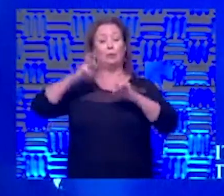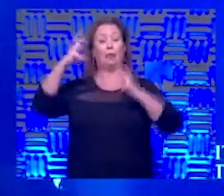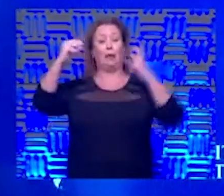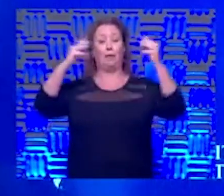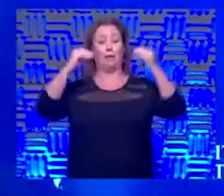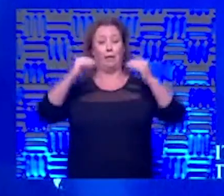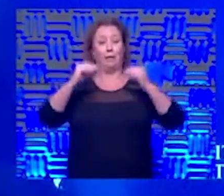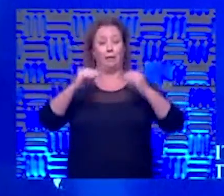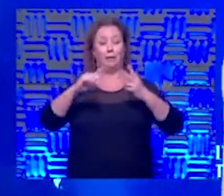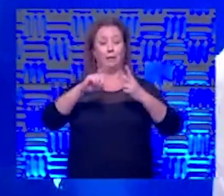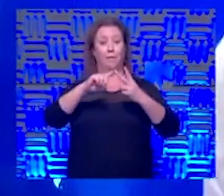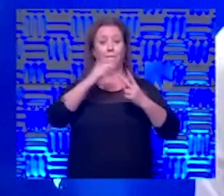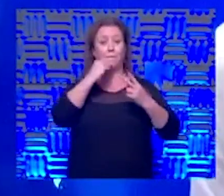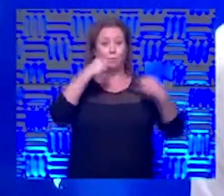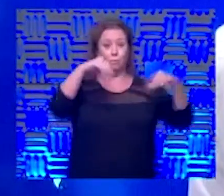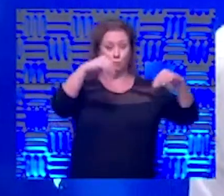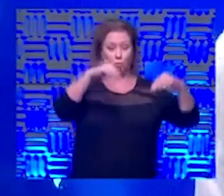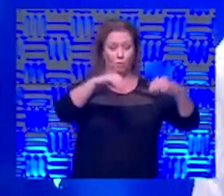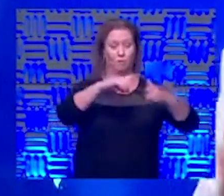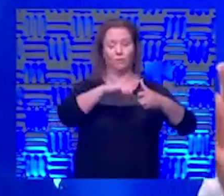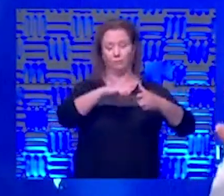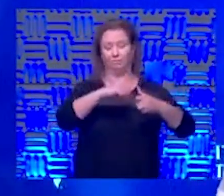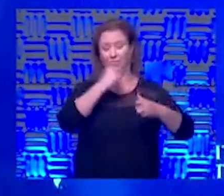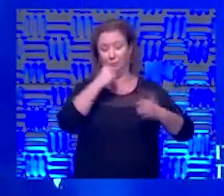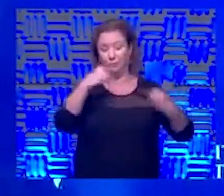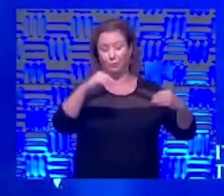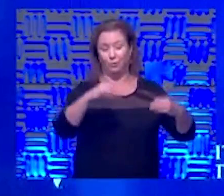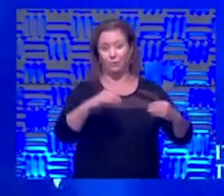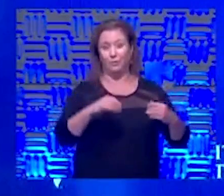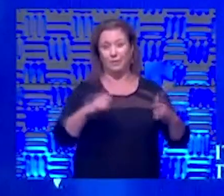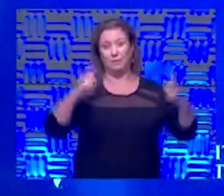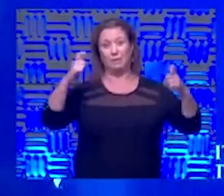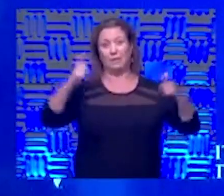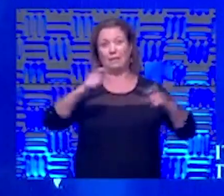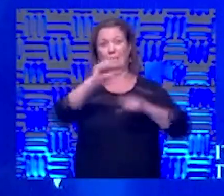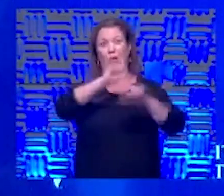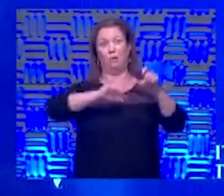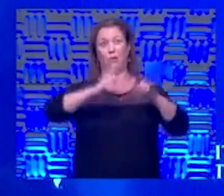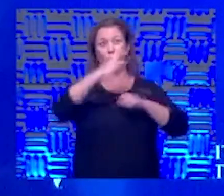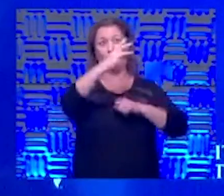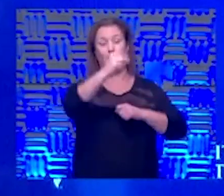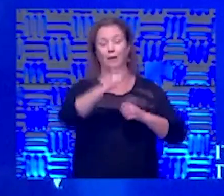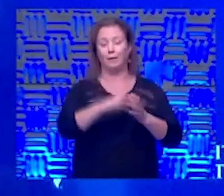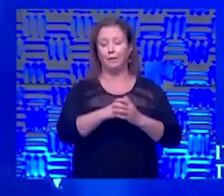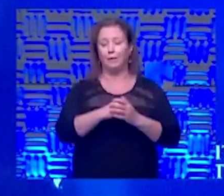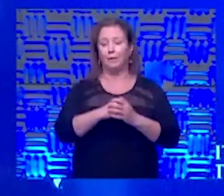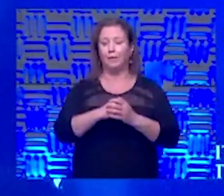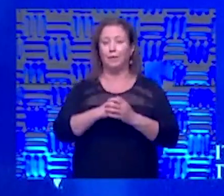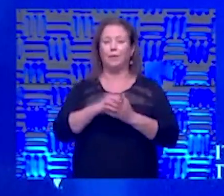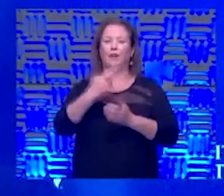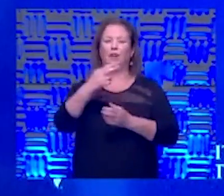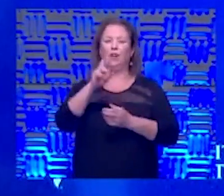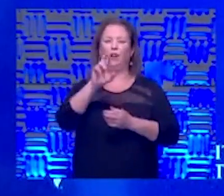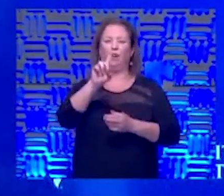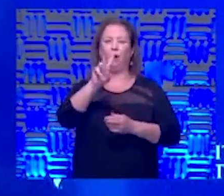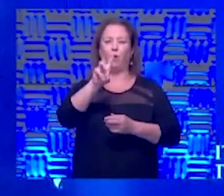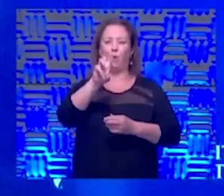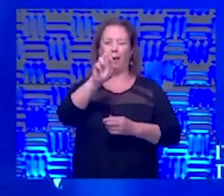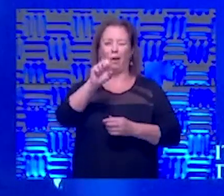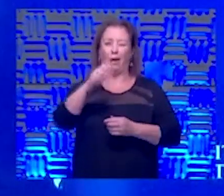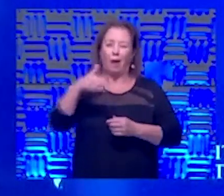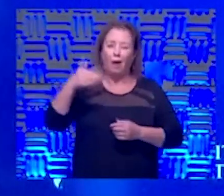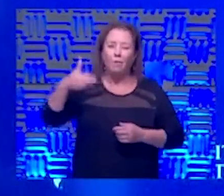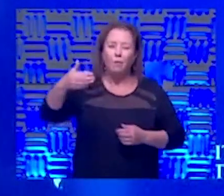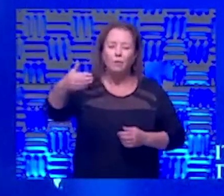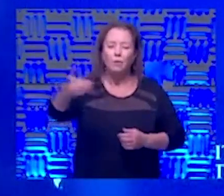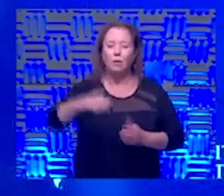outing is either to the grocery store or back. That's the big one. That's really about the only social outing I do. Occasional hardware store thrown in.